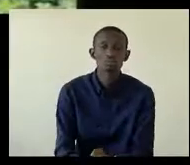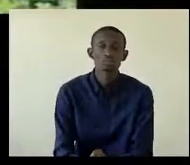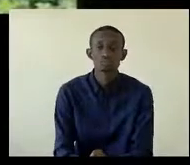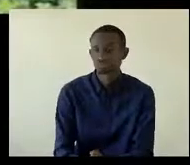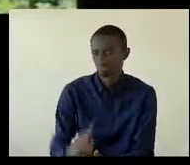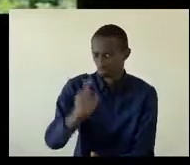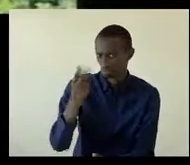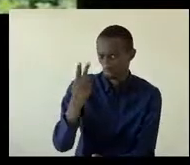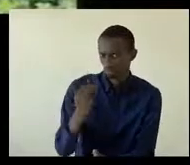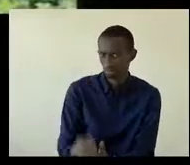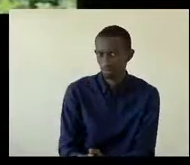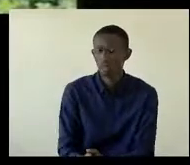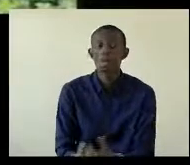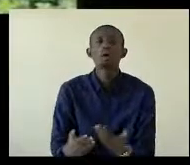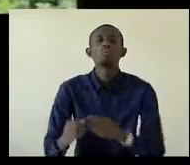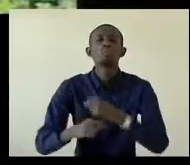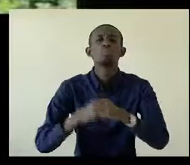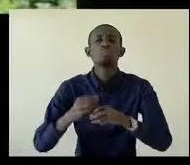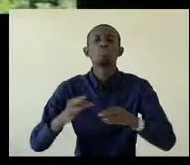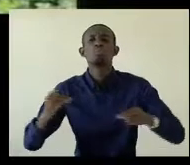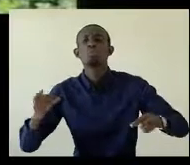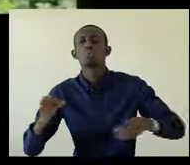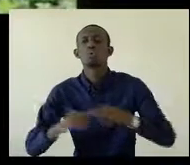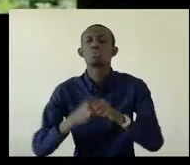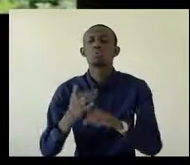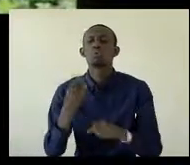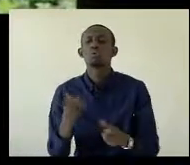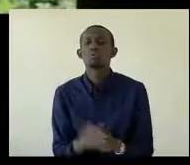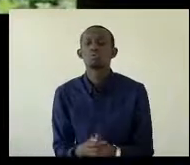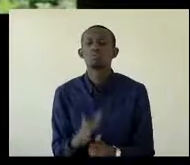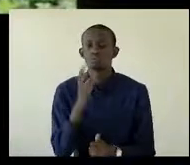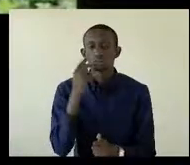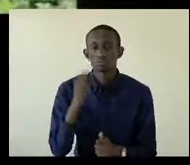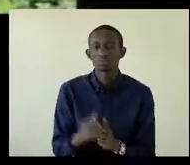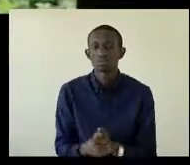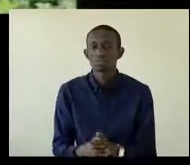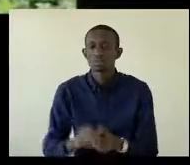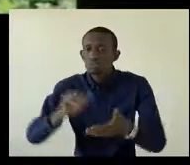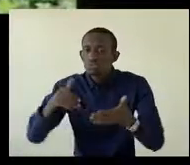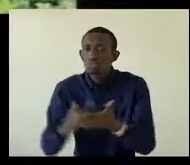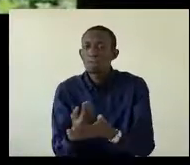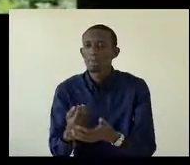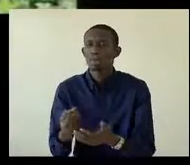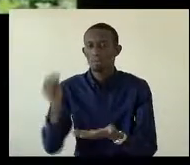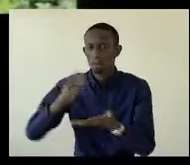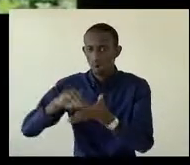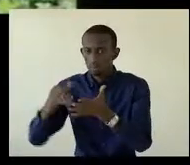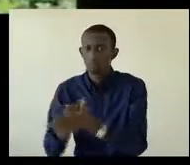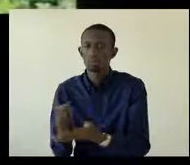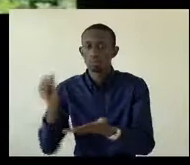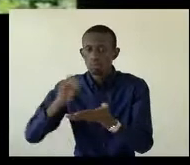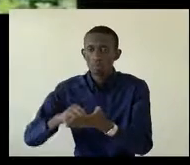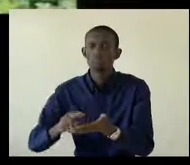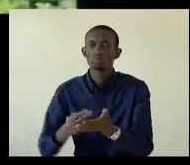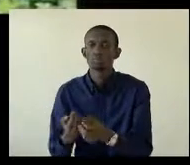Two, for how long? So we also have renewable resources, living resources that can